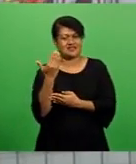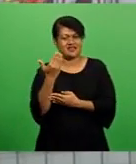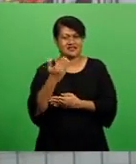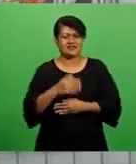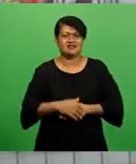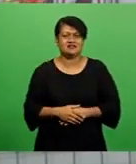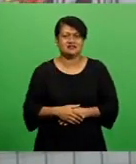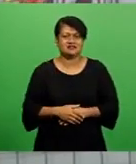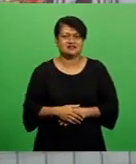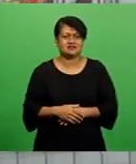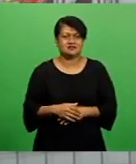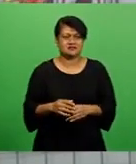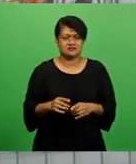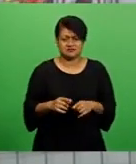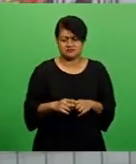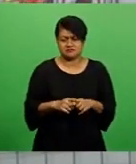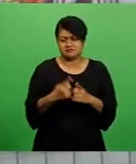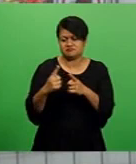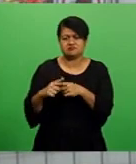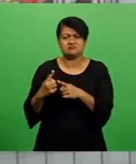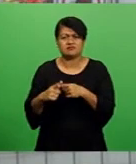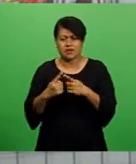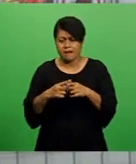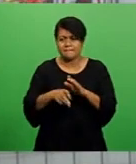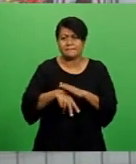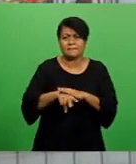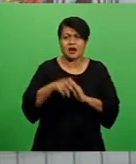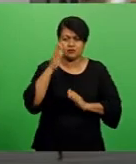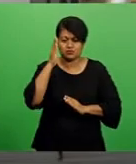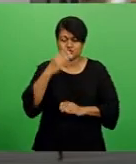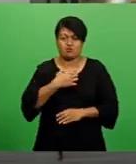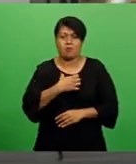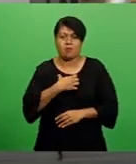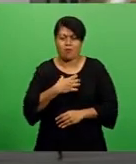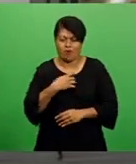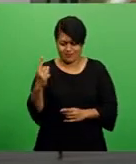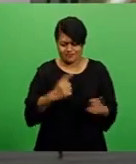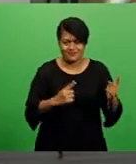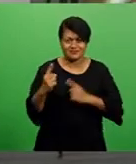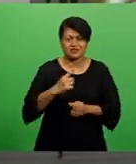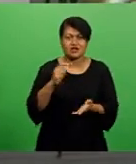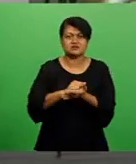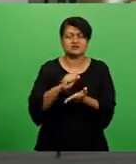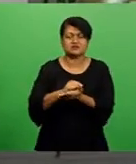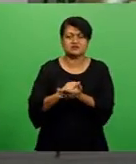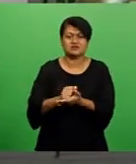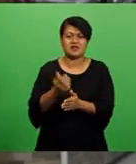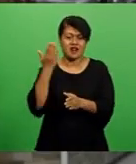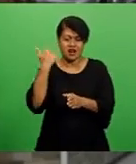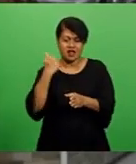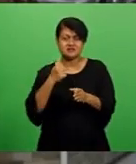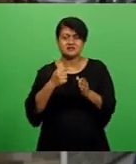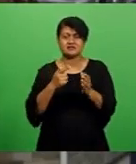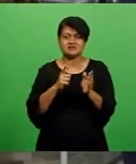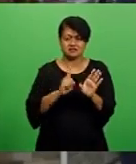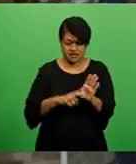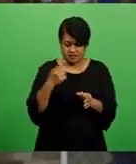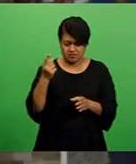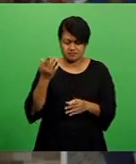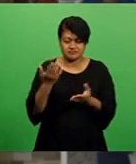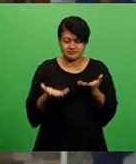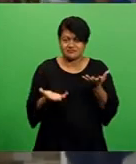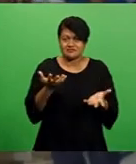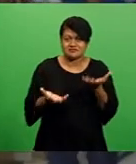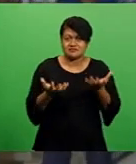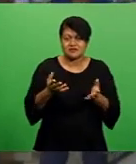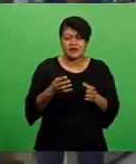all sorts of primary schools. Normally primary schools are coming more now. Compared to last year and previous years, these businesses